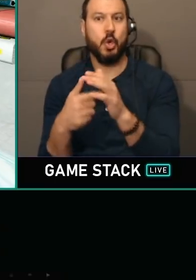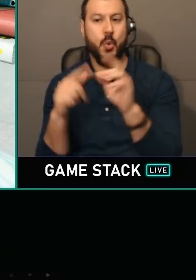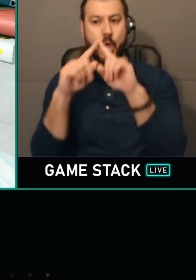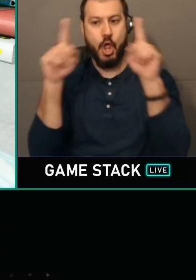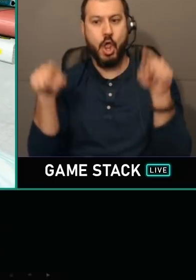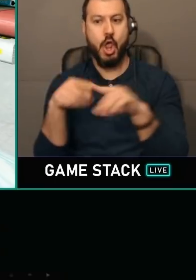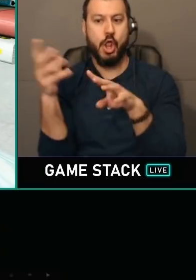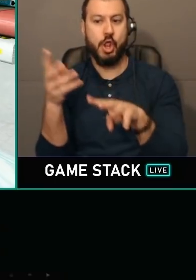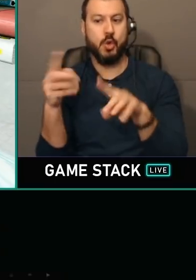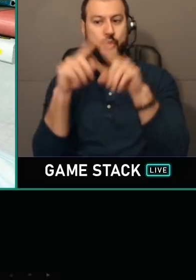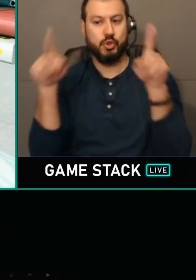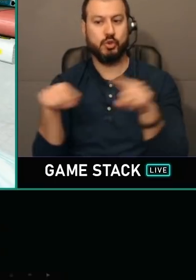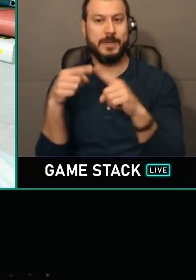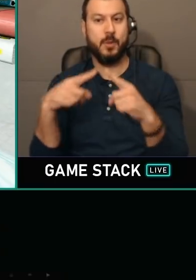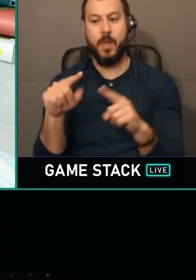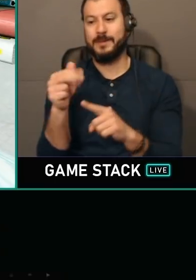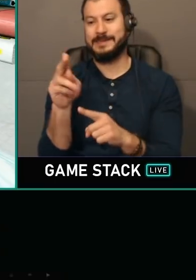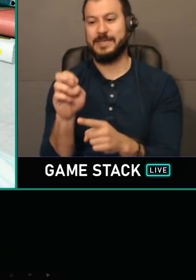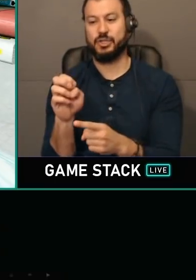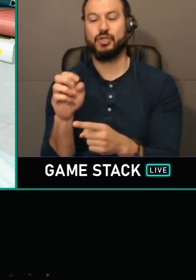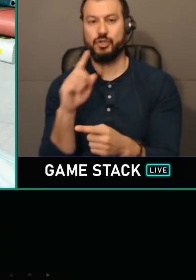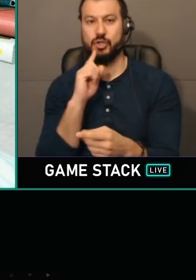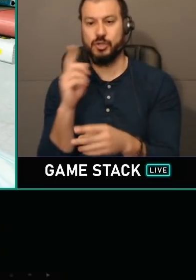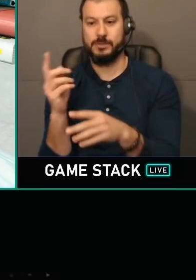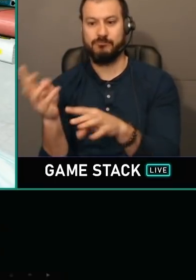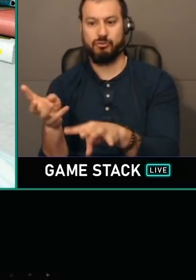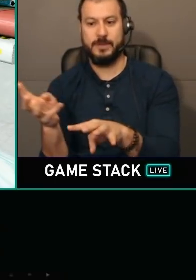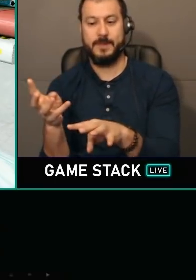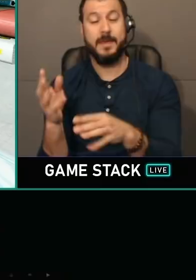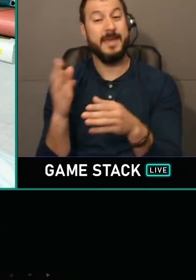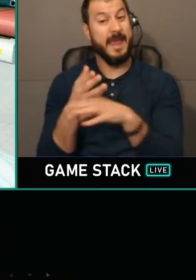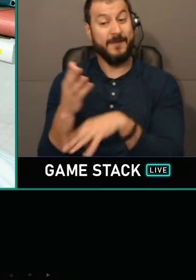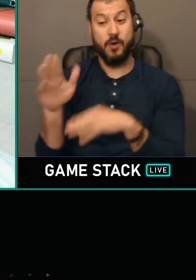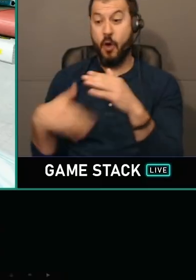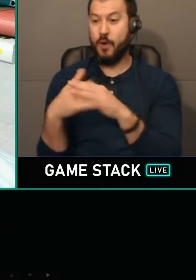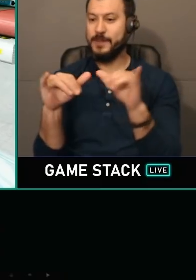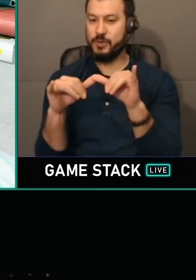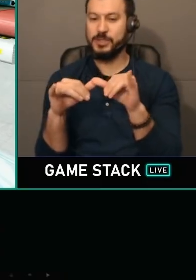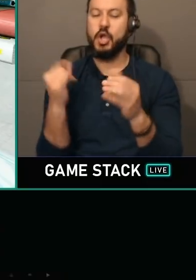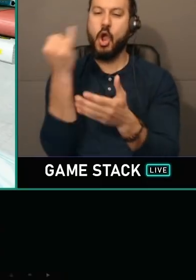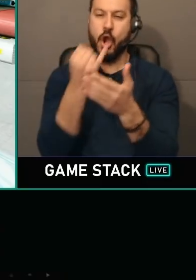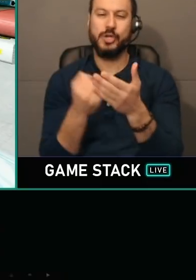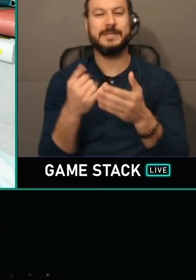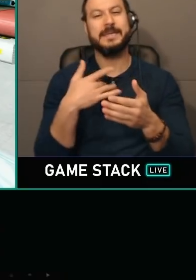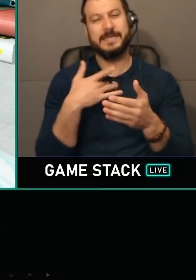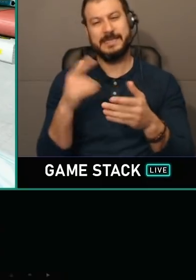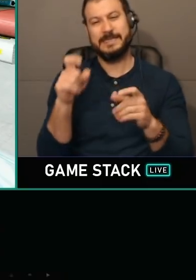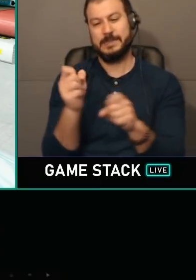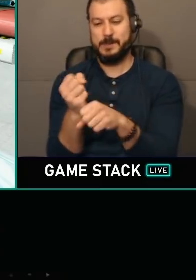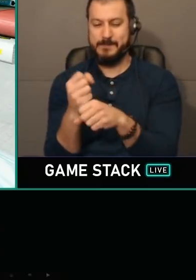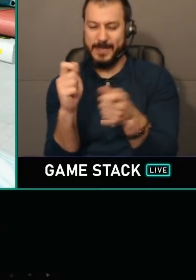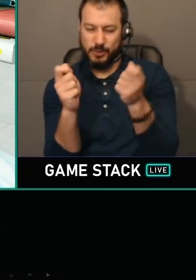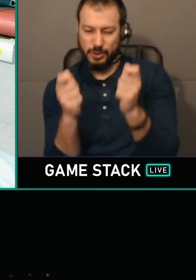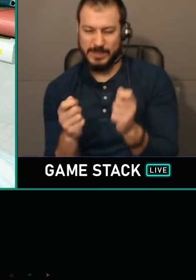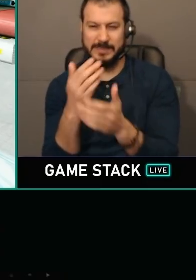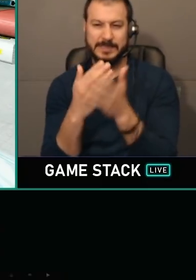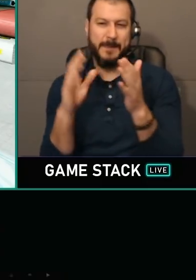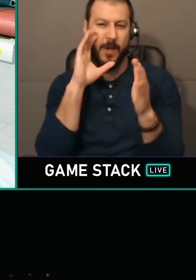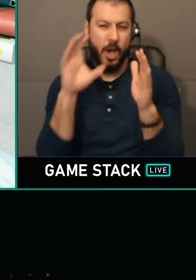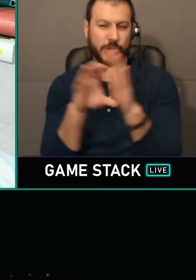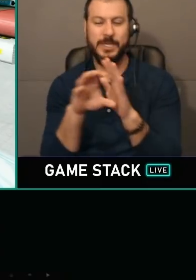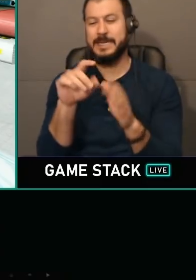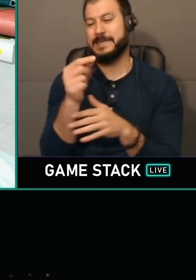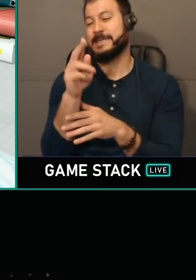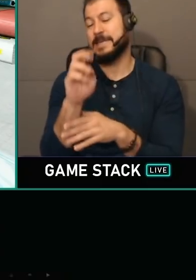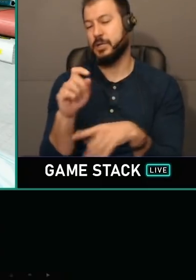streaming. And even after all of this engineering work is done, artists usually need to manually adjust some objects and textures to